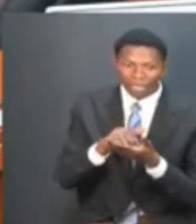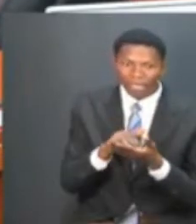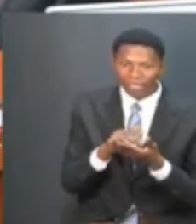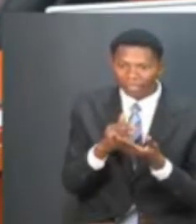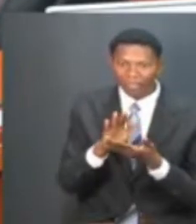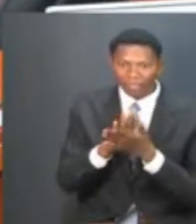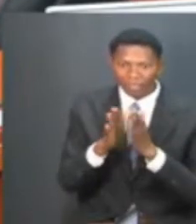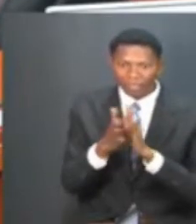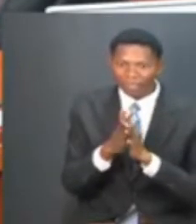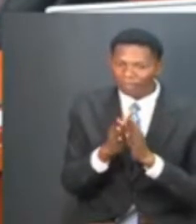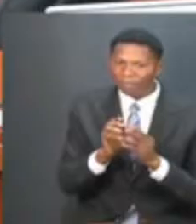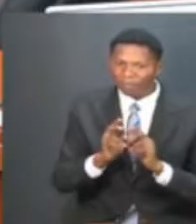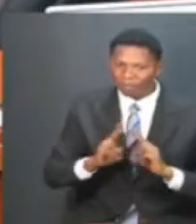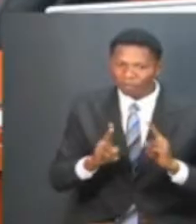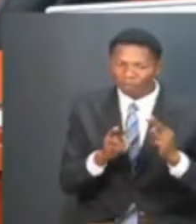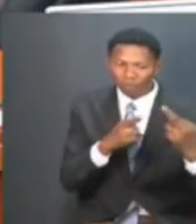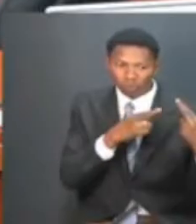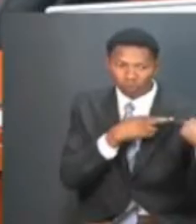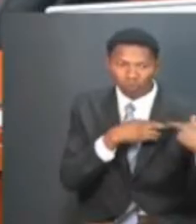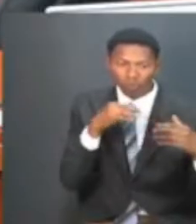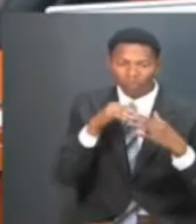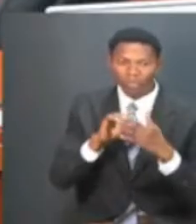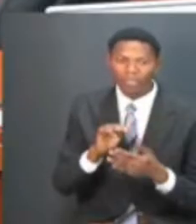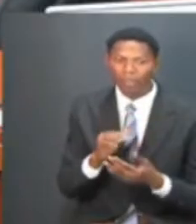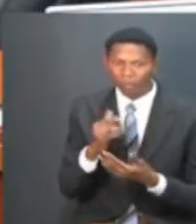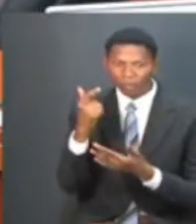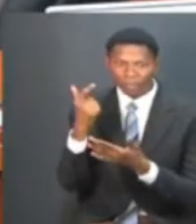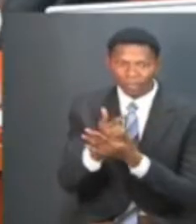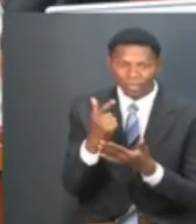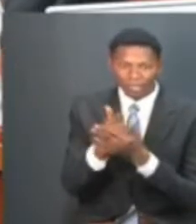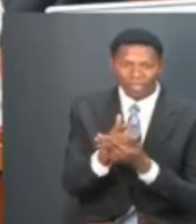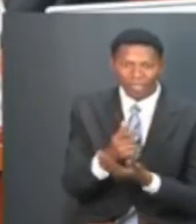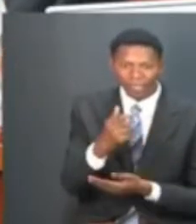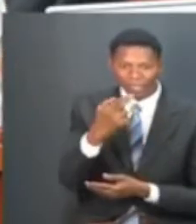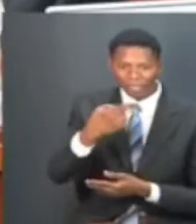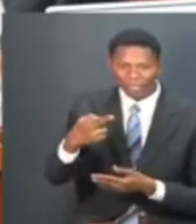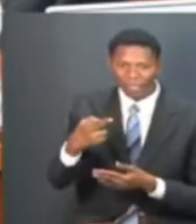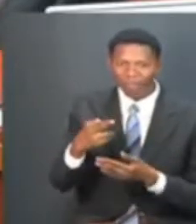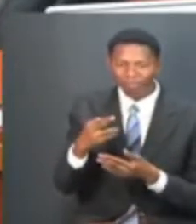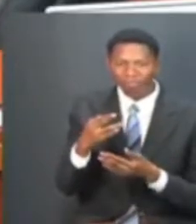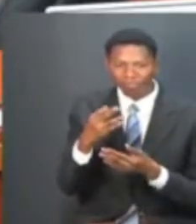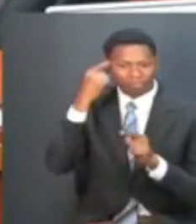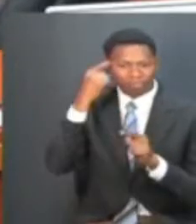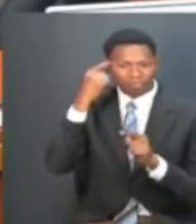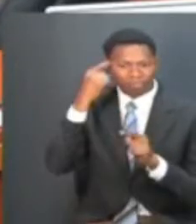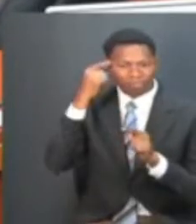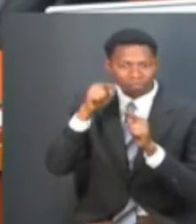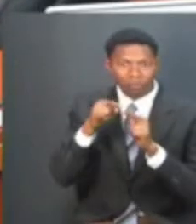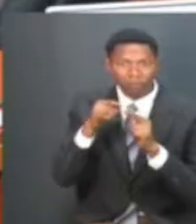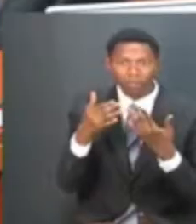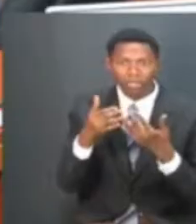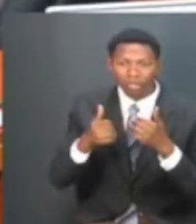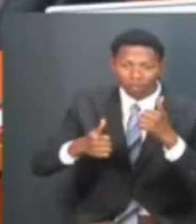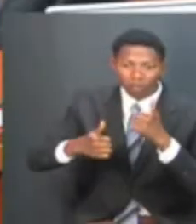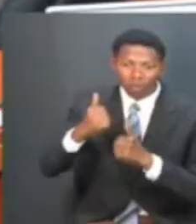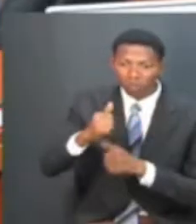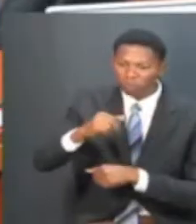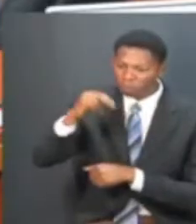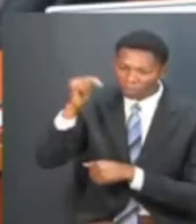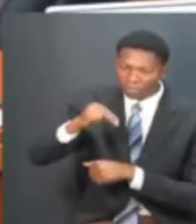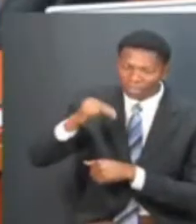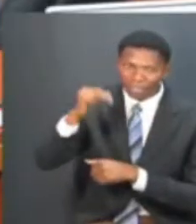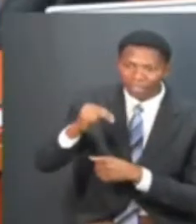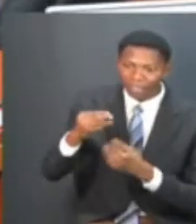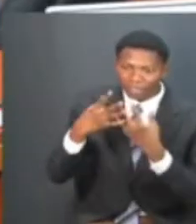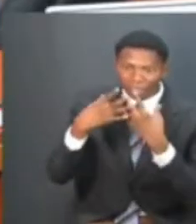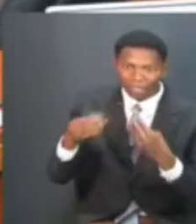illustrative role in Ghana's import-driven agenda and realization. Mr. Speaker, the most needed